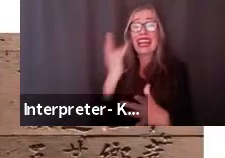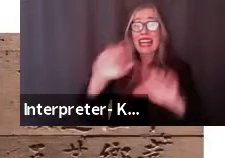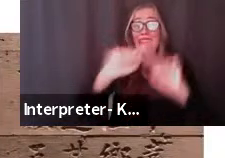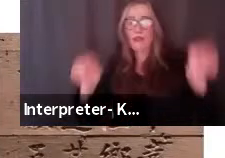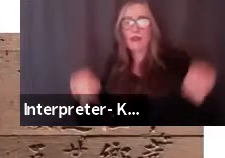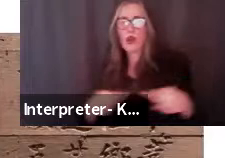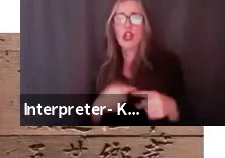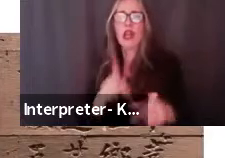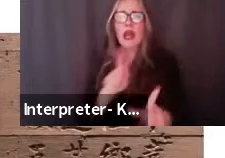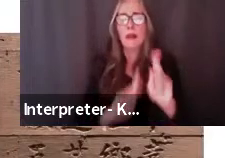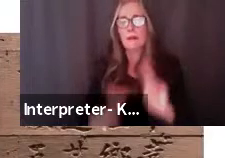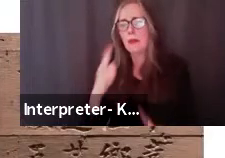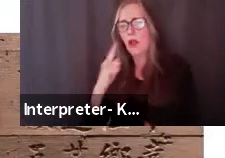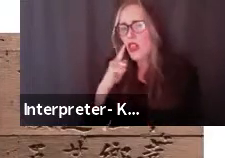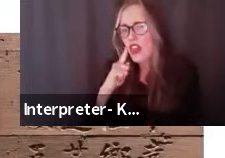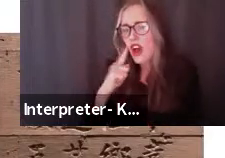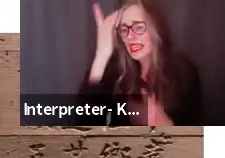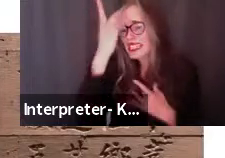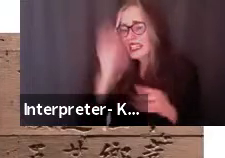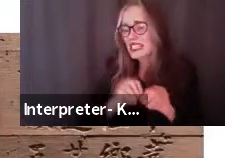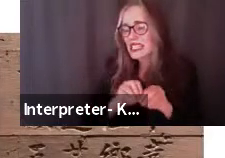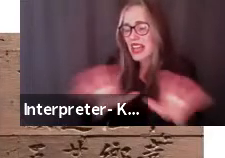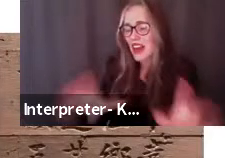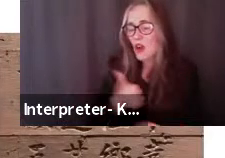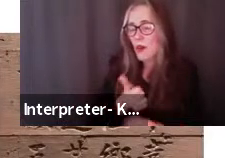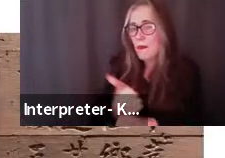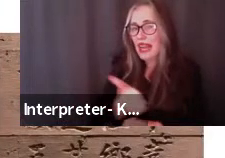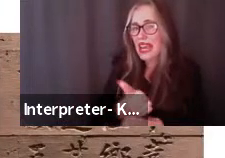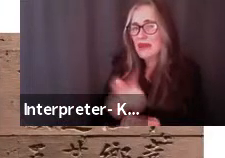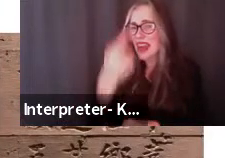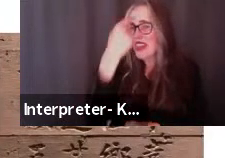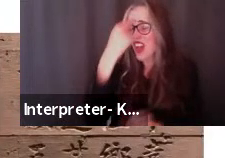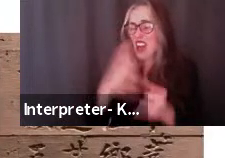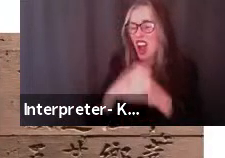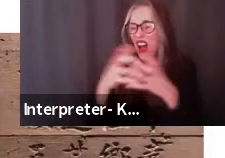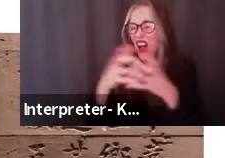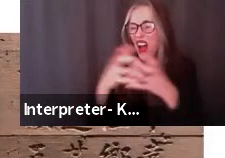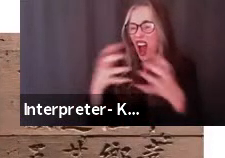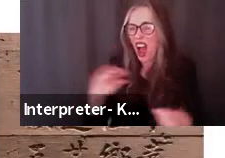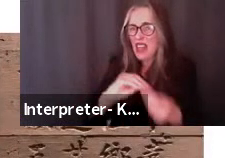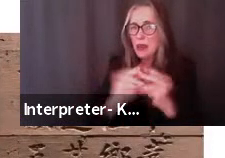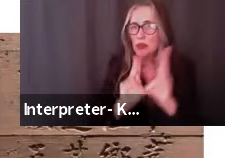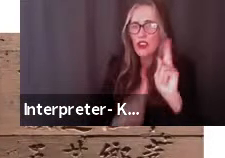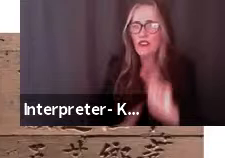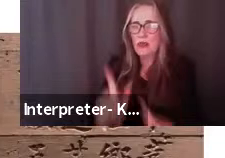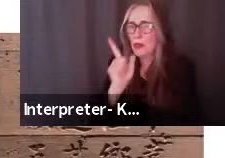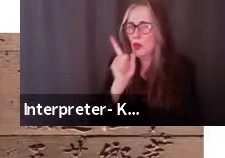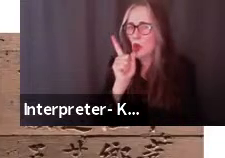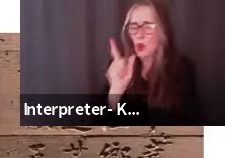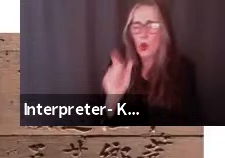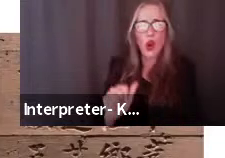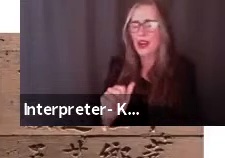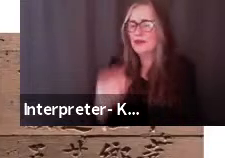foreign born for disease outbreaks and california's high rates of insanity the california department of institutions established its own